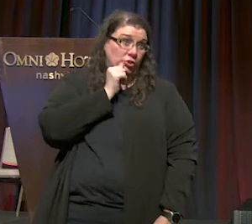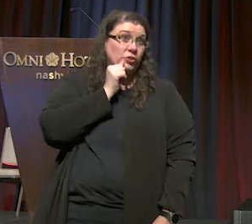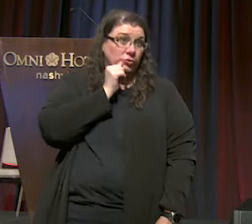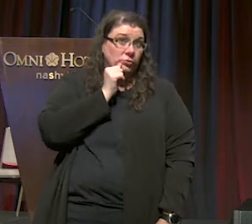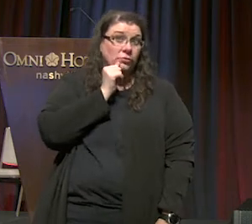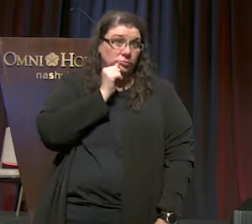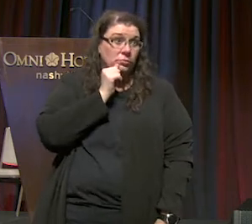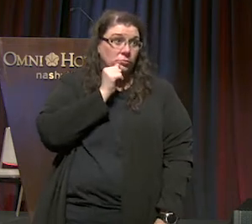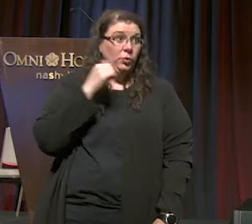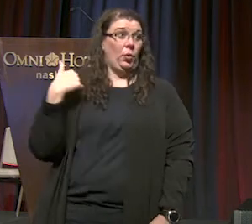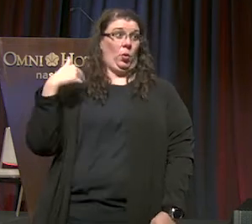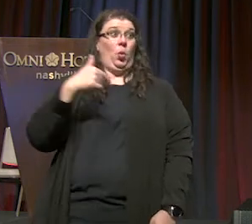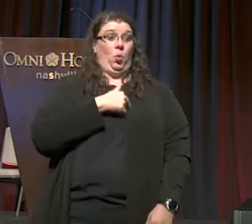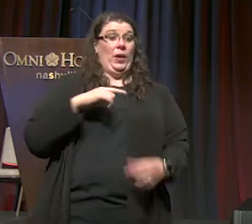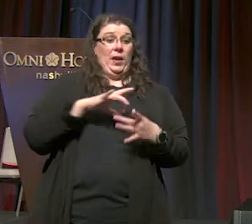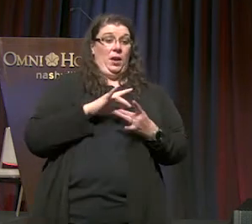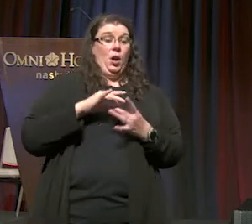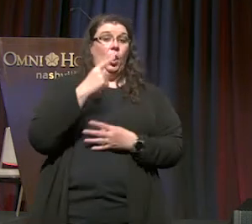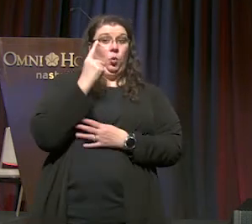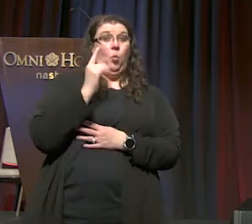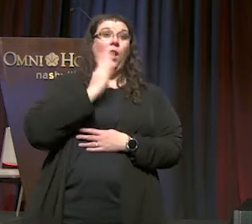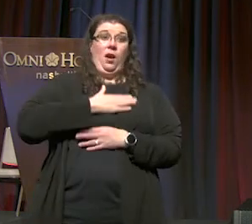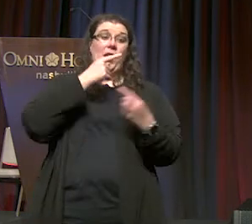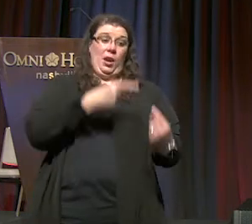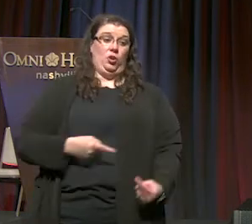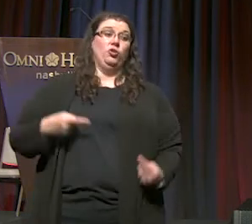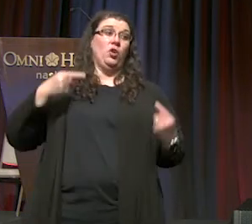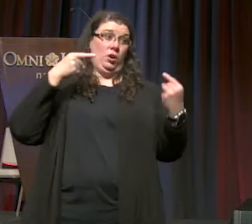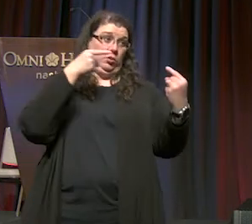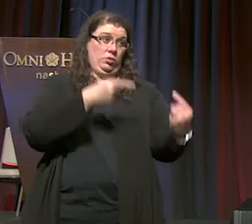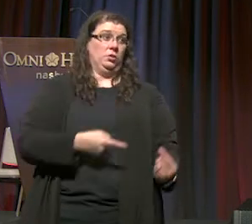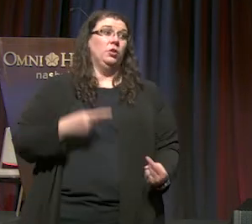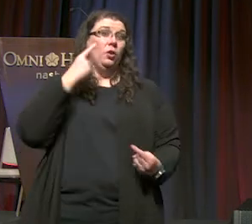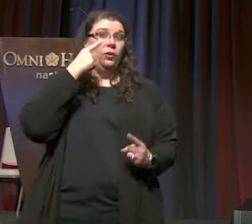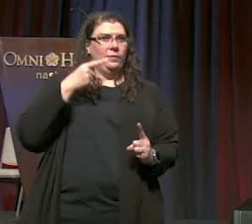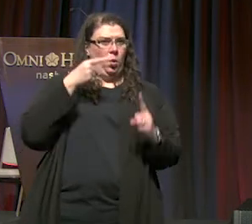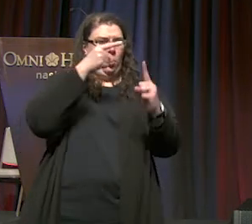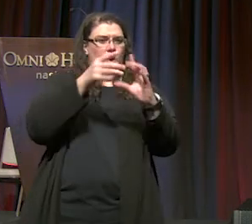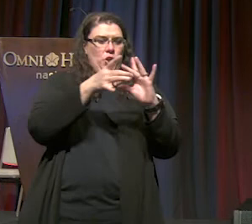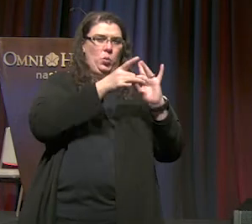We are one in our struggle for unity.